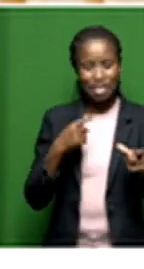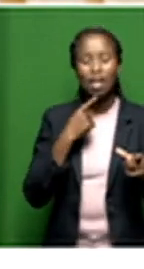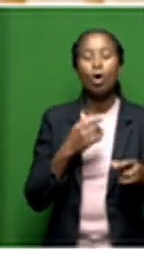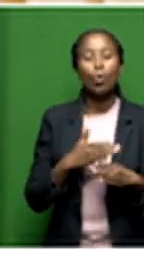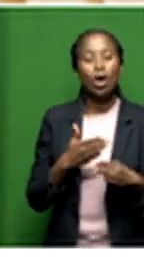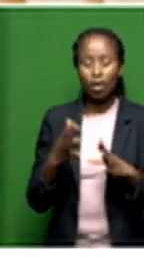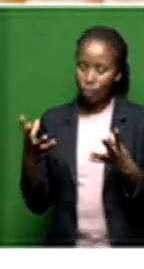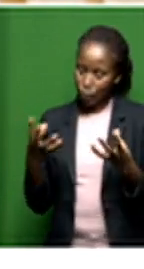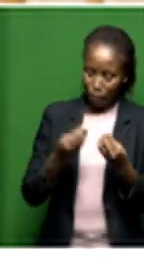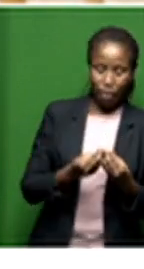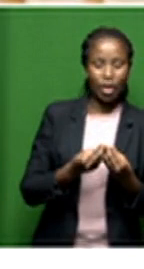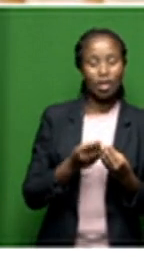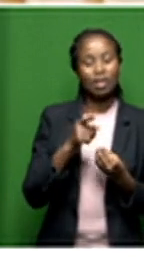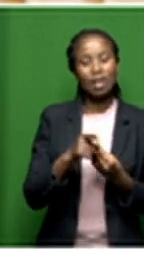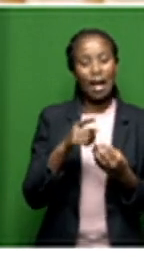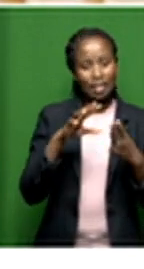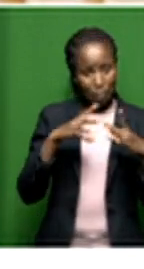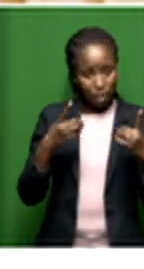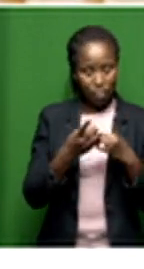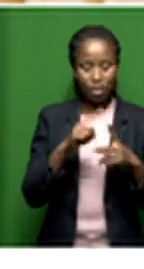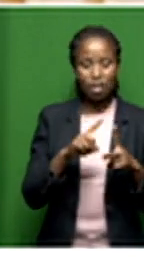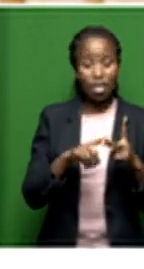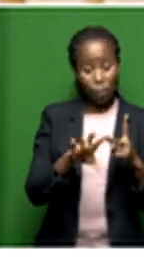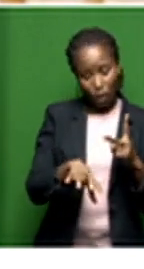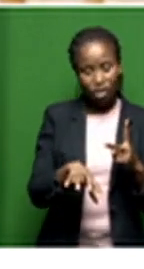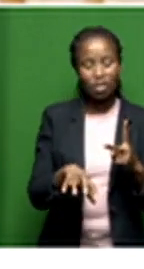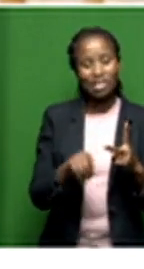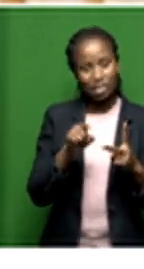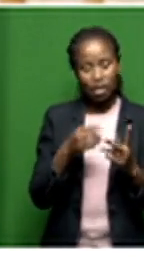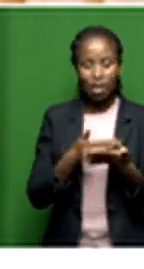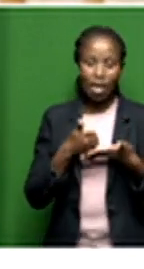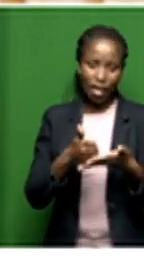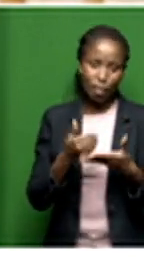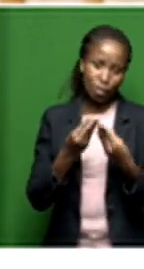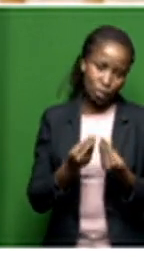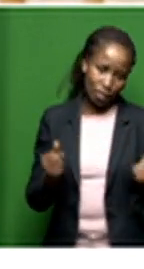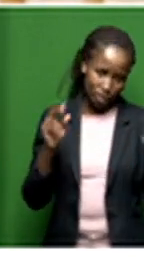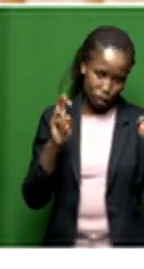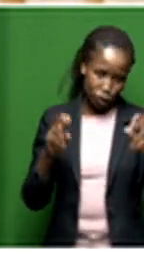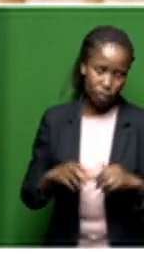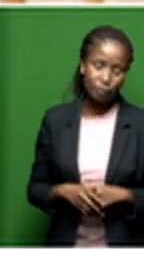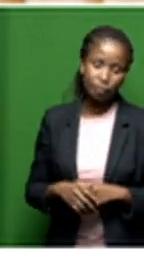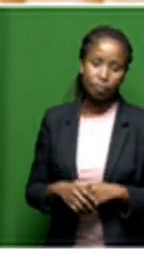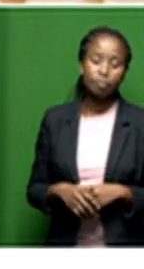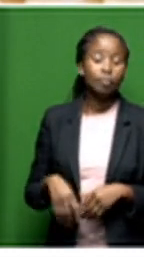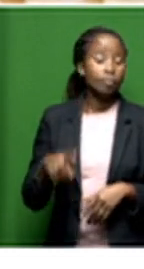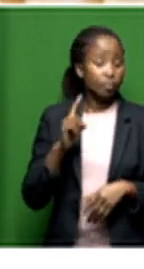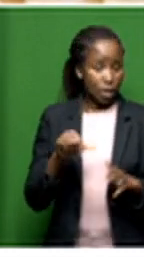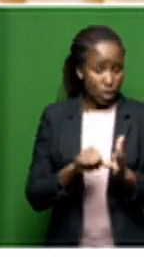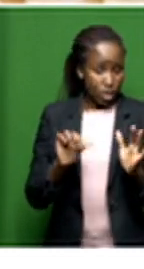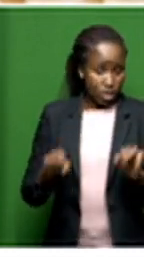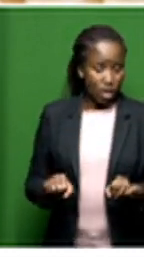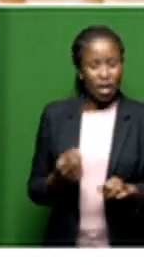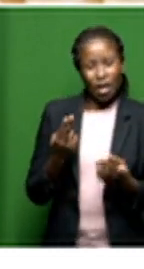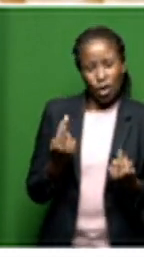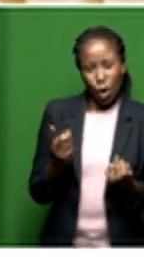with the department and province, we've certainly been addressing these issues. Those certainly are important, and the latest one, obviously,